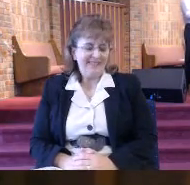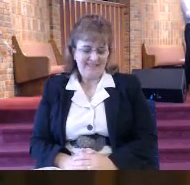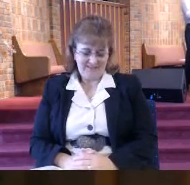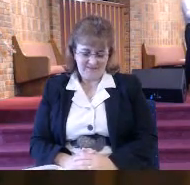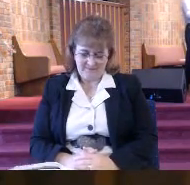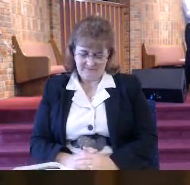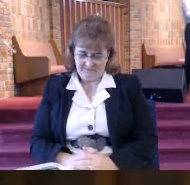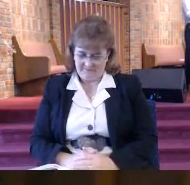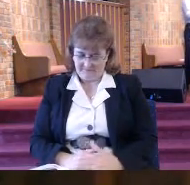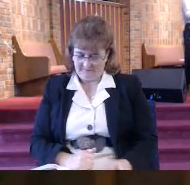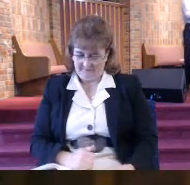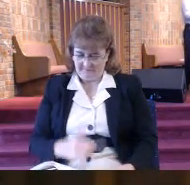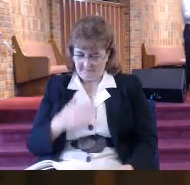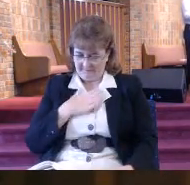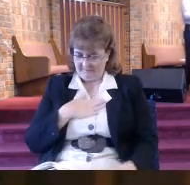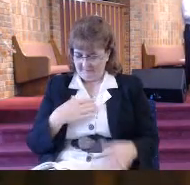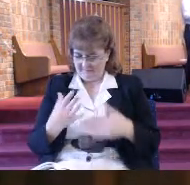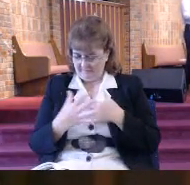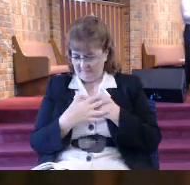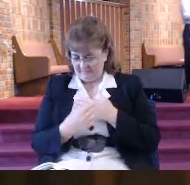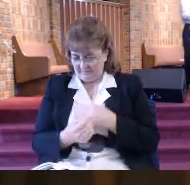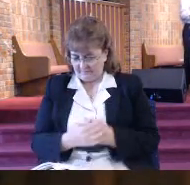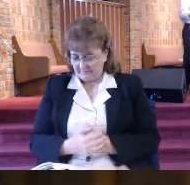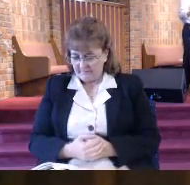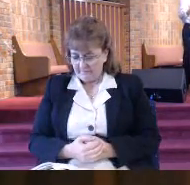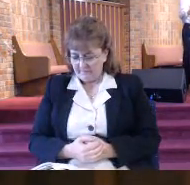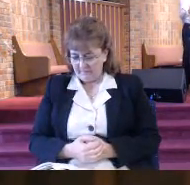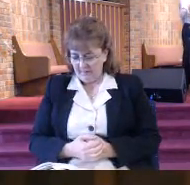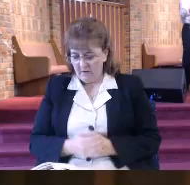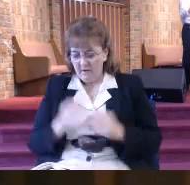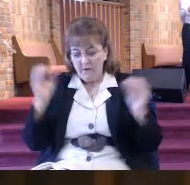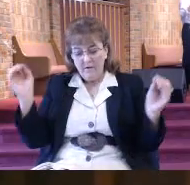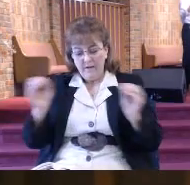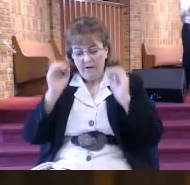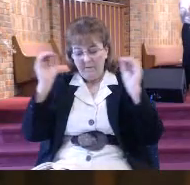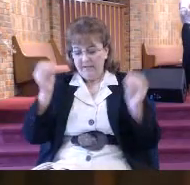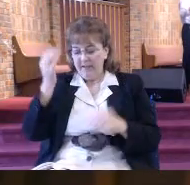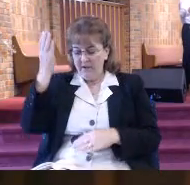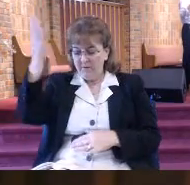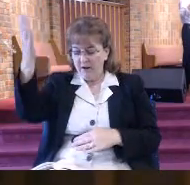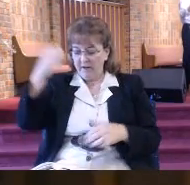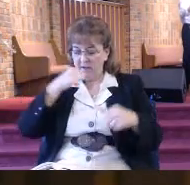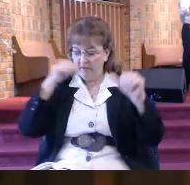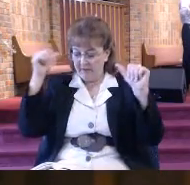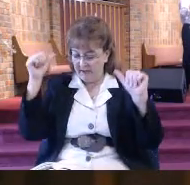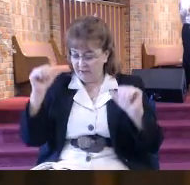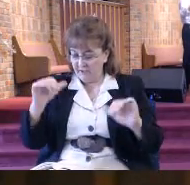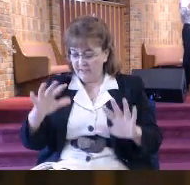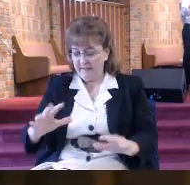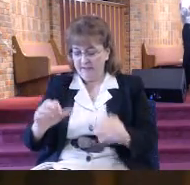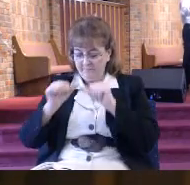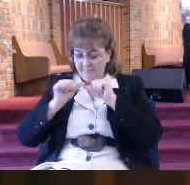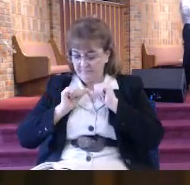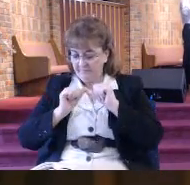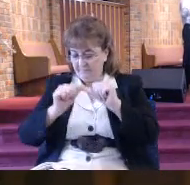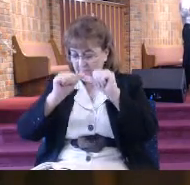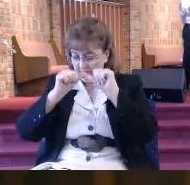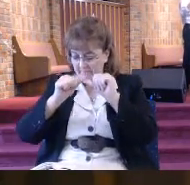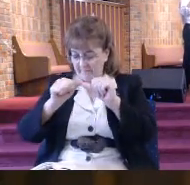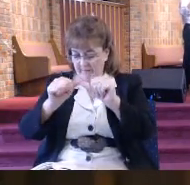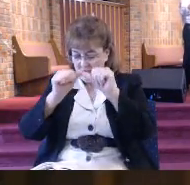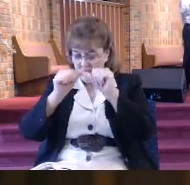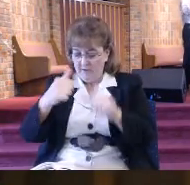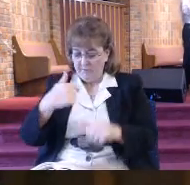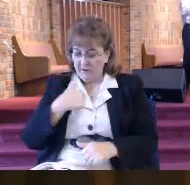Sing the first and third stanzas, please. Oh, the blessed rock of ages, of